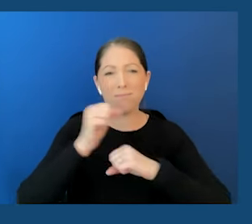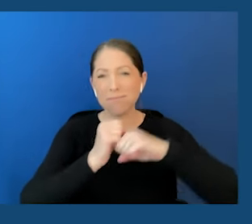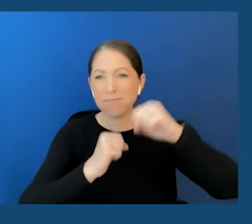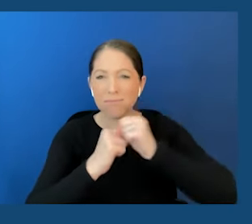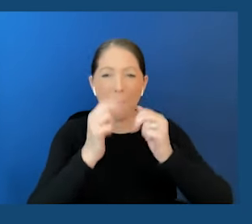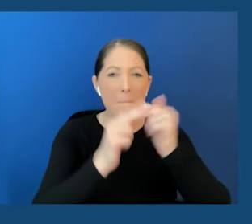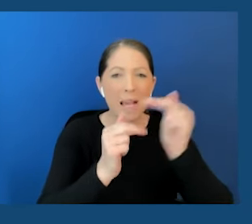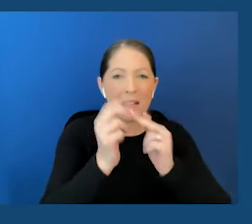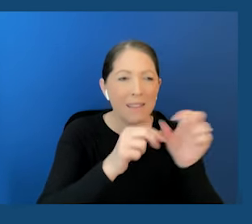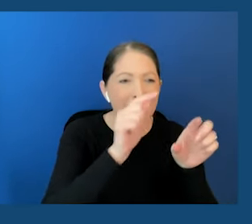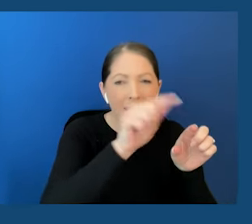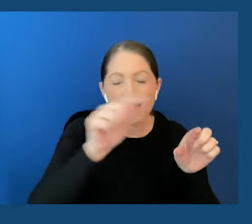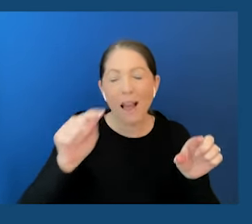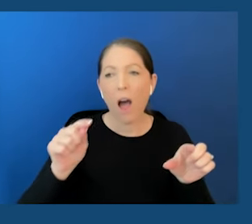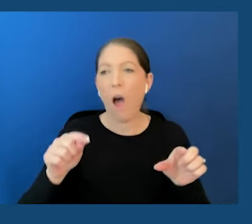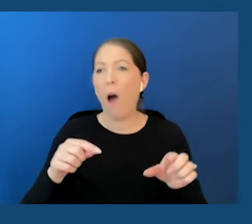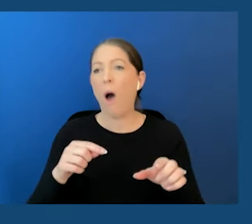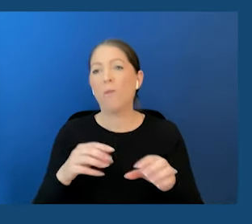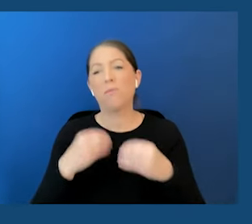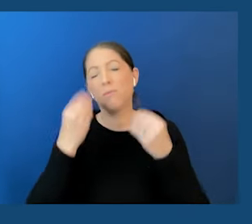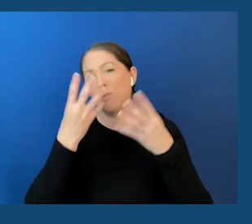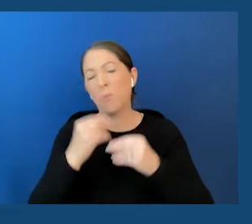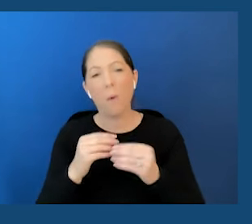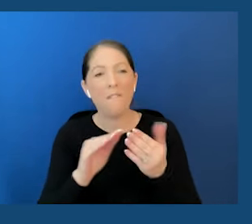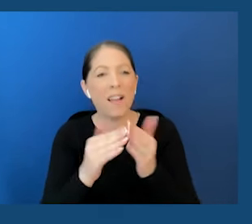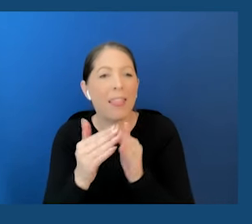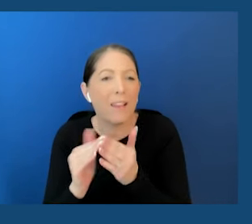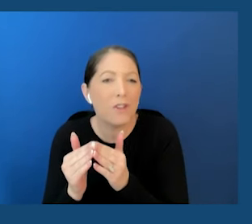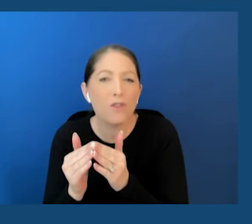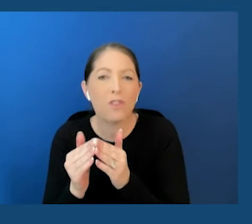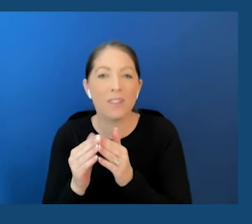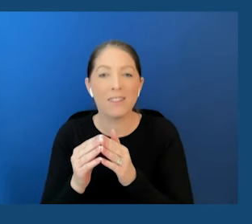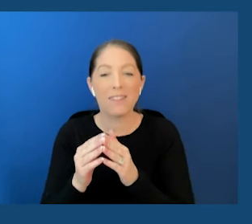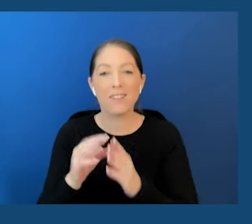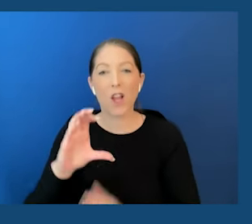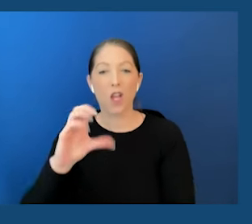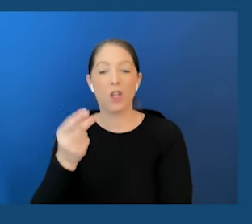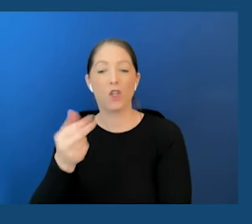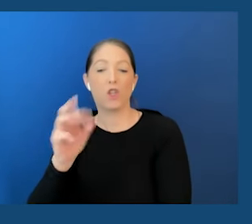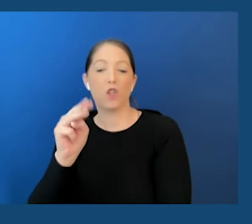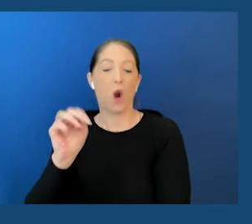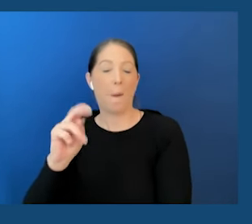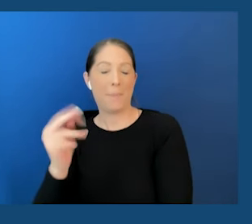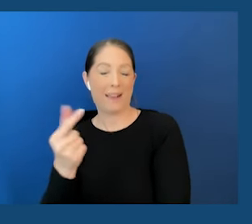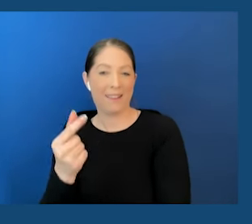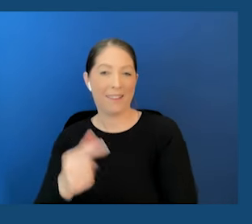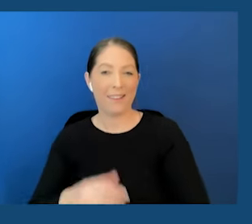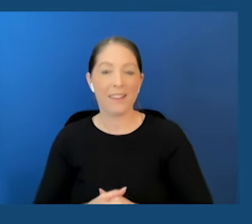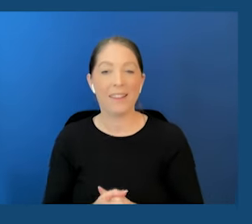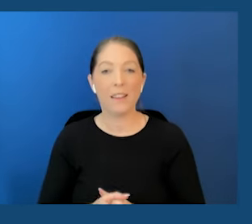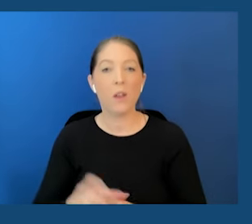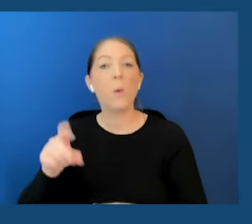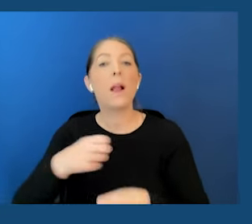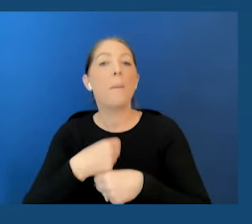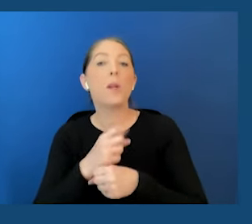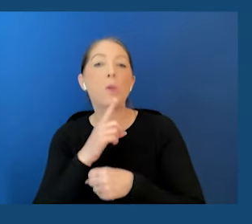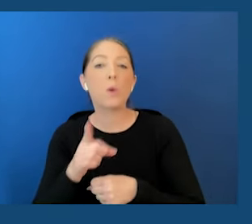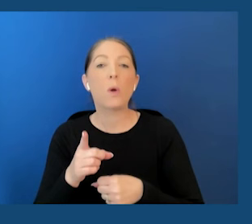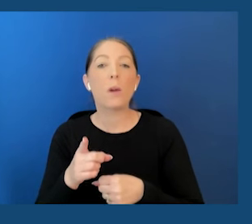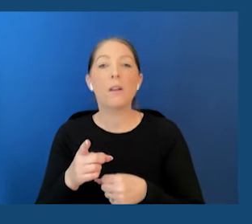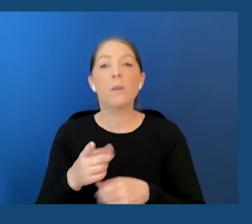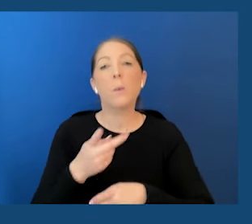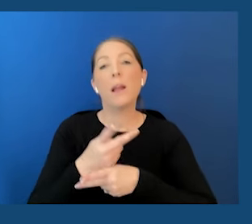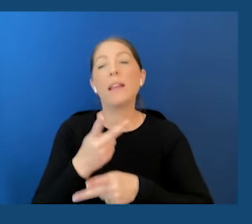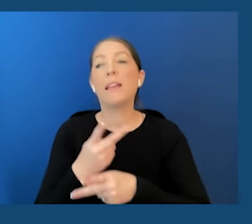little villages in all of New York, and it's just oozes charm, but we have to make sure that we also keep some